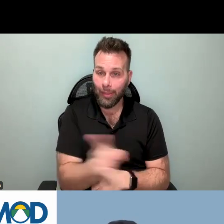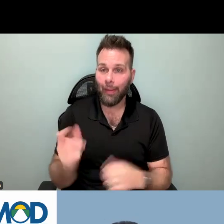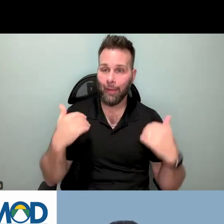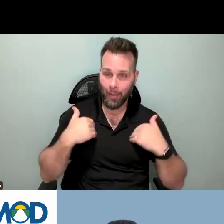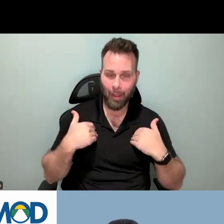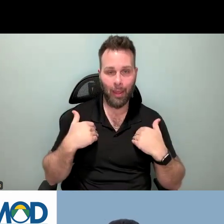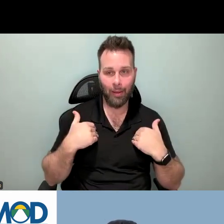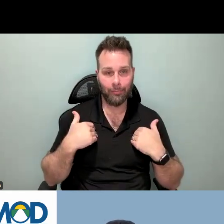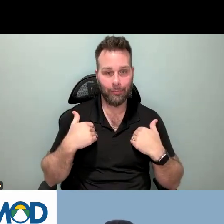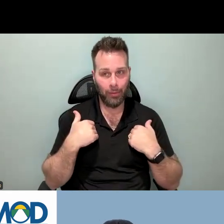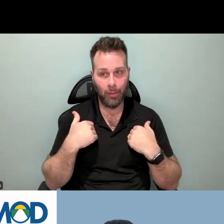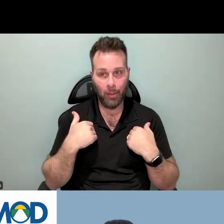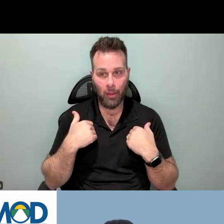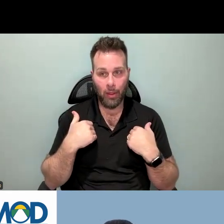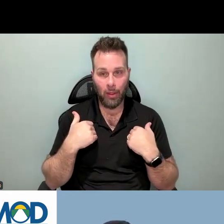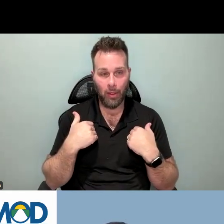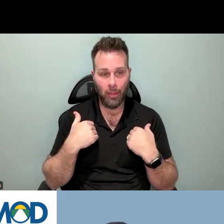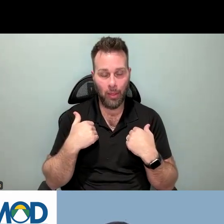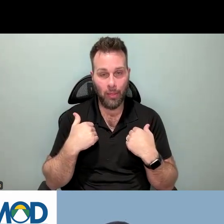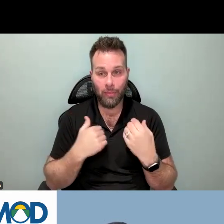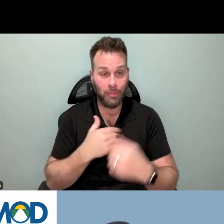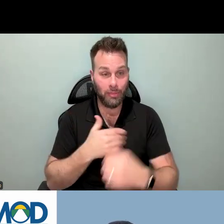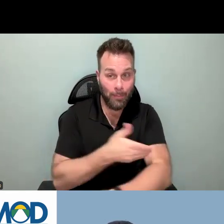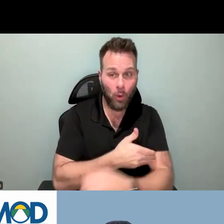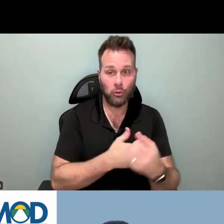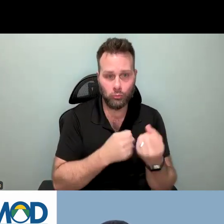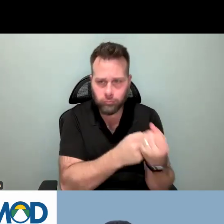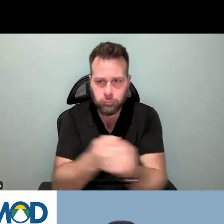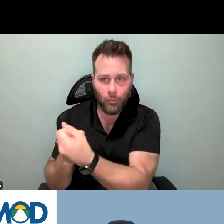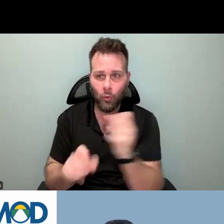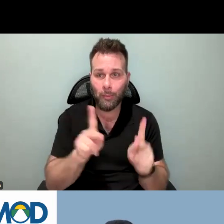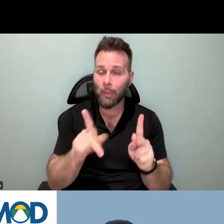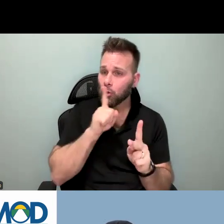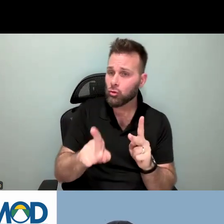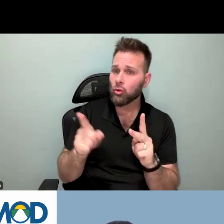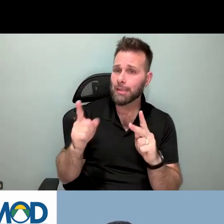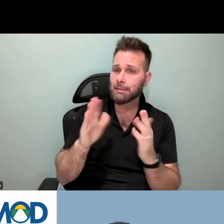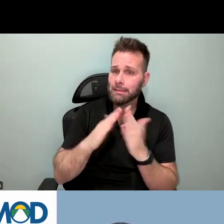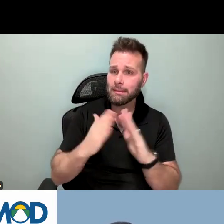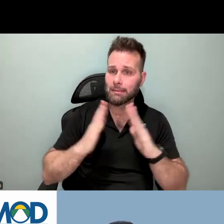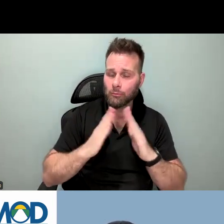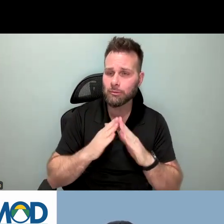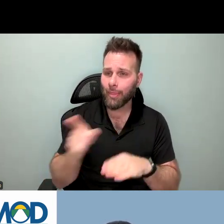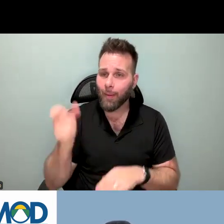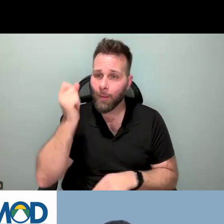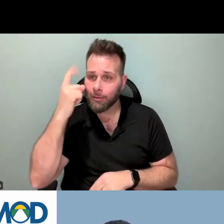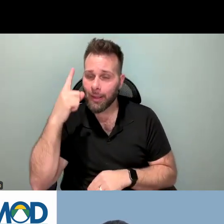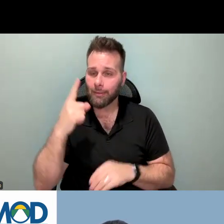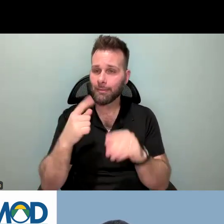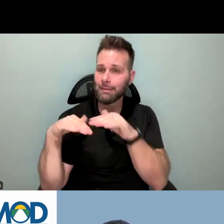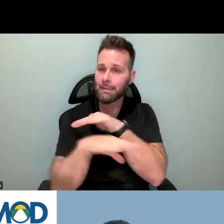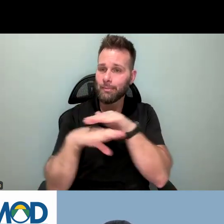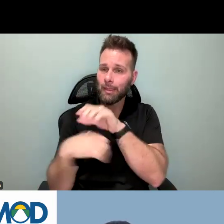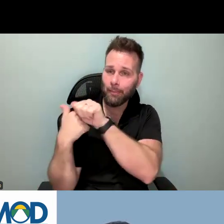advocate for the rights of people with disabilities. They also help municipalities understand their responsibilities for ensuring accessibility compliance with the